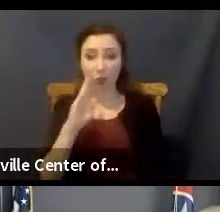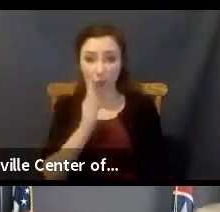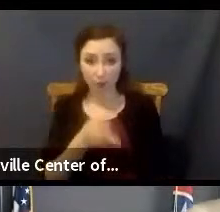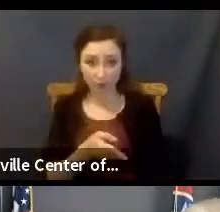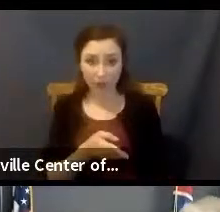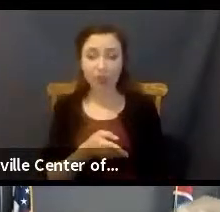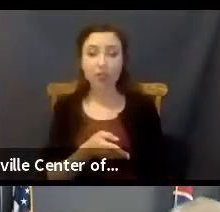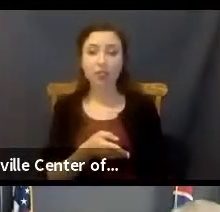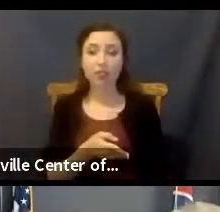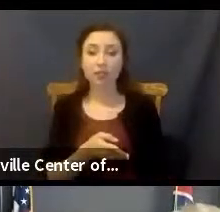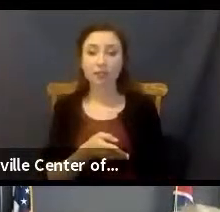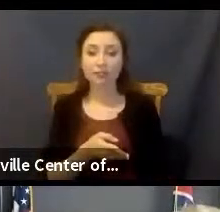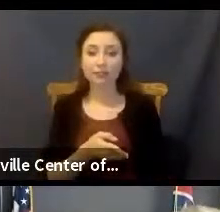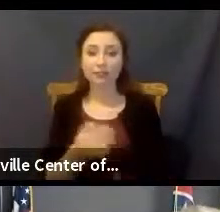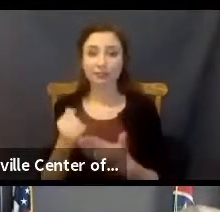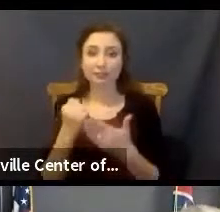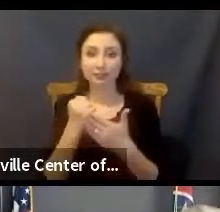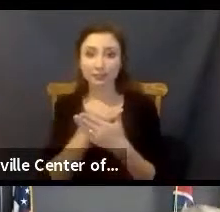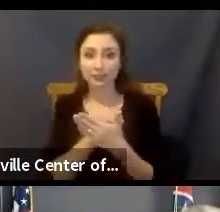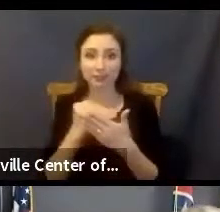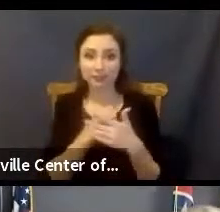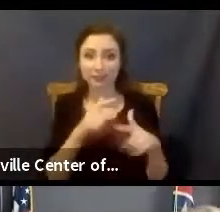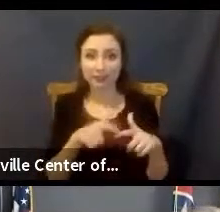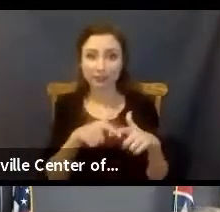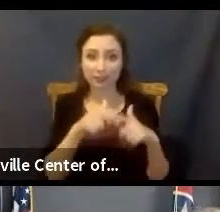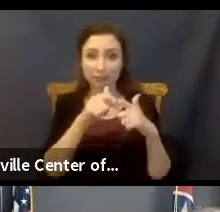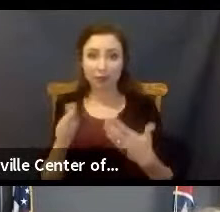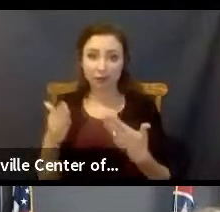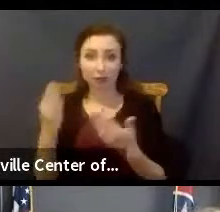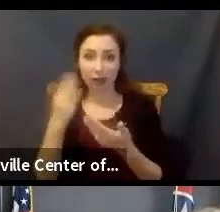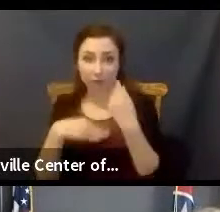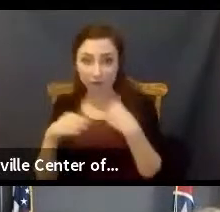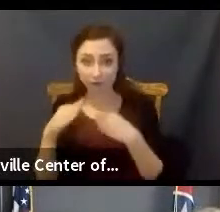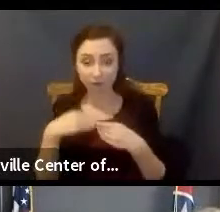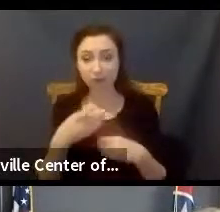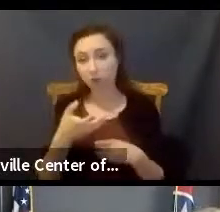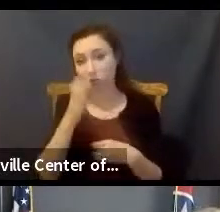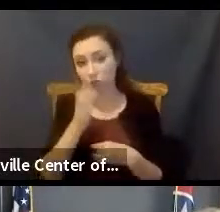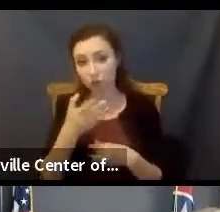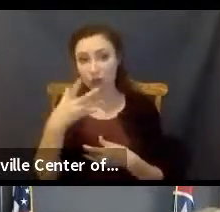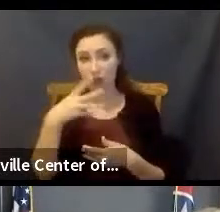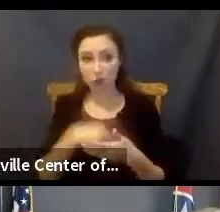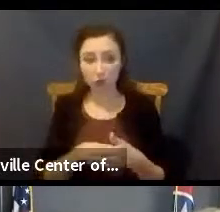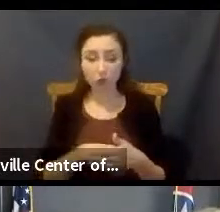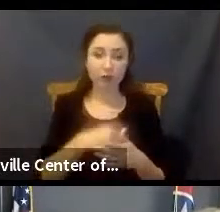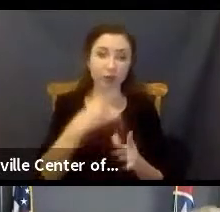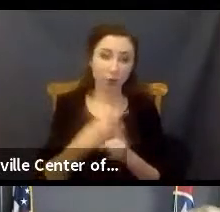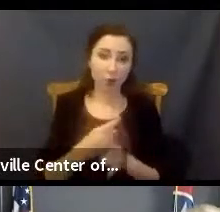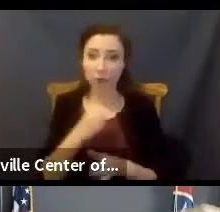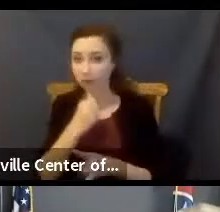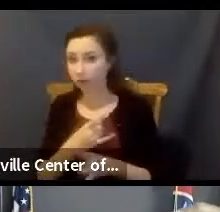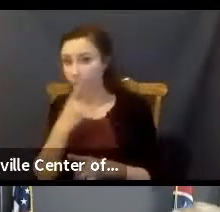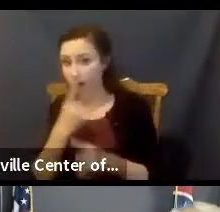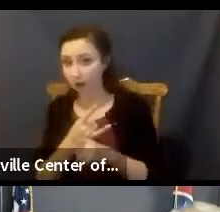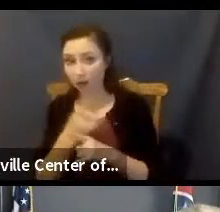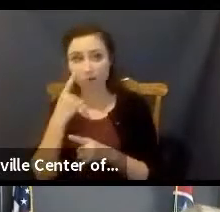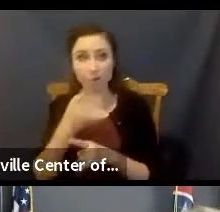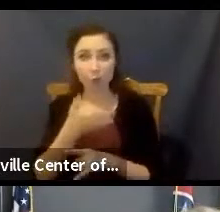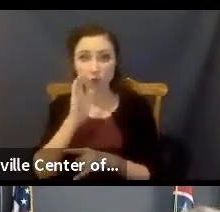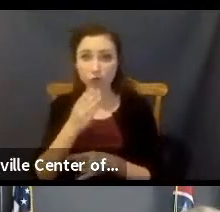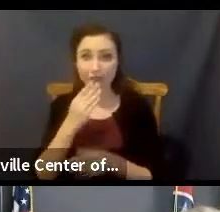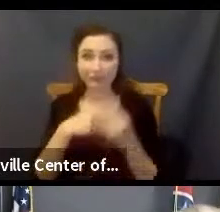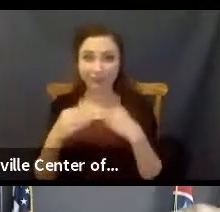then scratch out, suspend offering food or drink, including both alcoholic and non-alcoholic beverages for on-premises consumption,